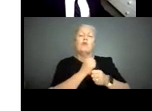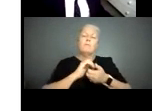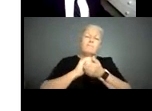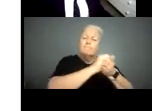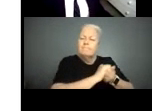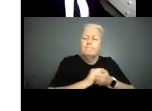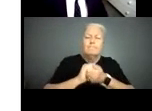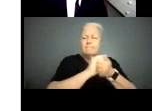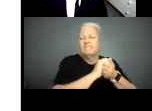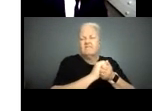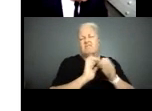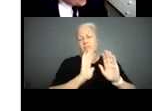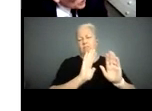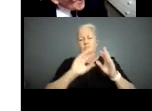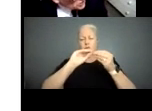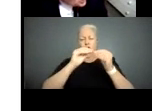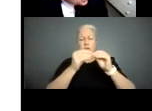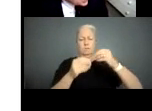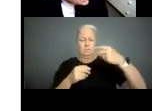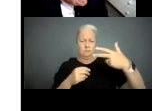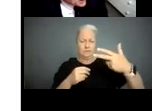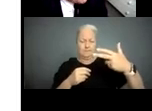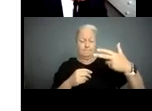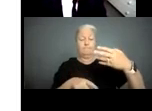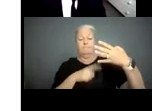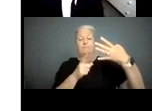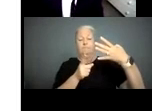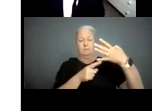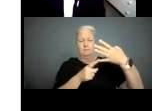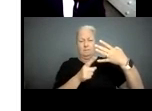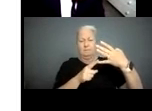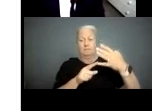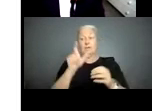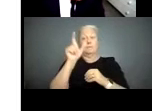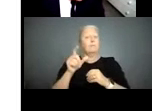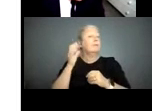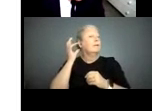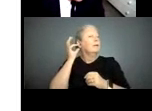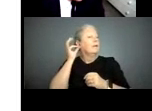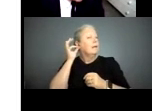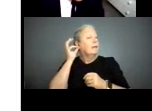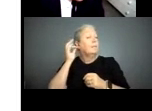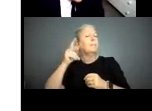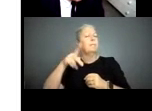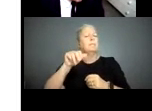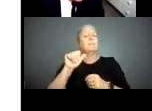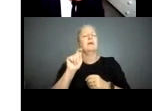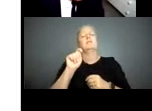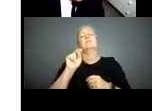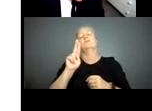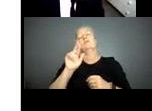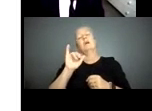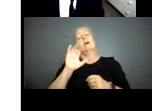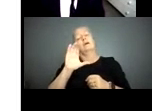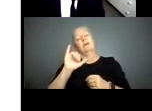So that's number 3. Number 4 is Patricia has epilepsy. She is just learning to monitor her impairment